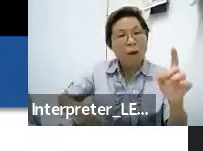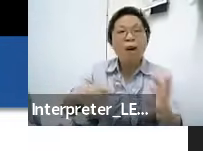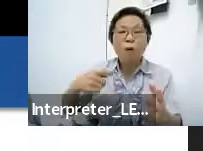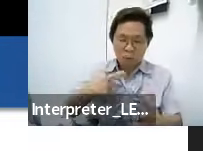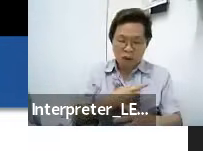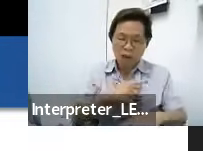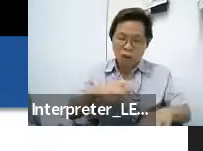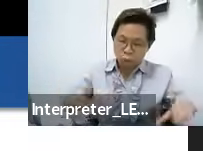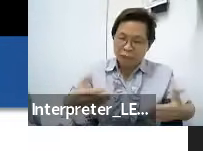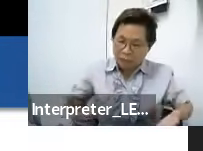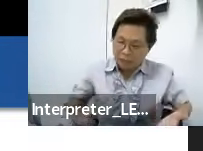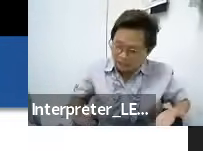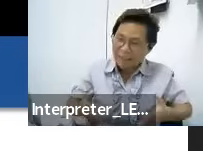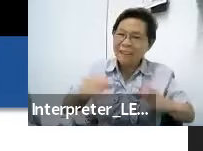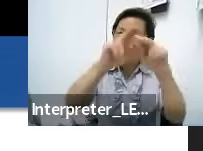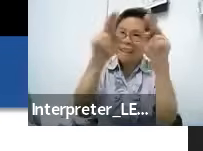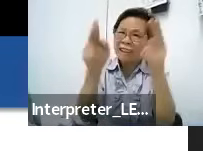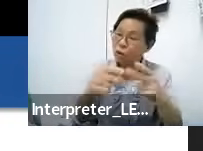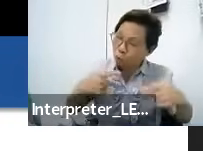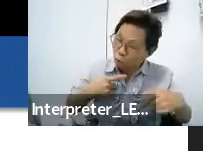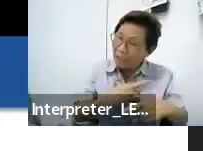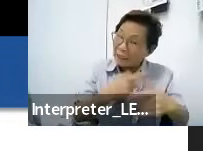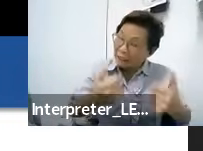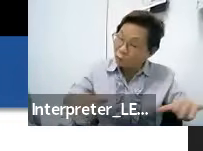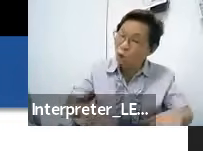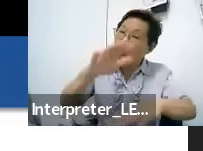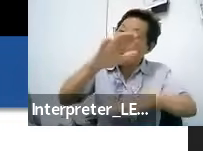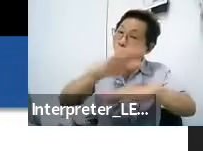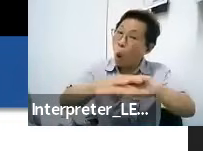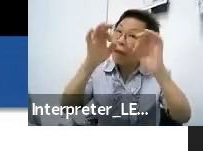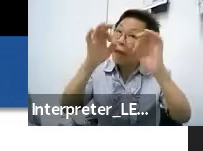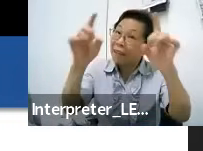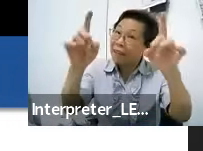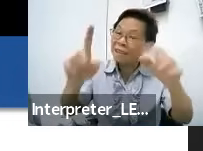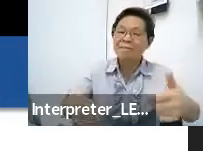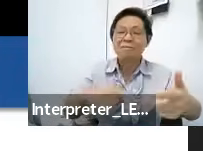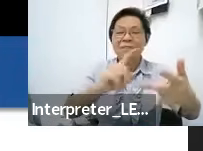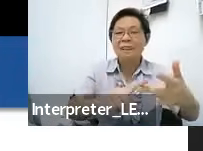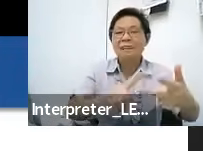here at UNESCO on education. Next.